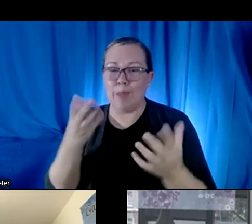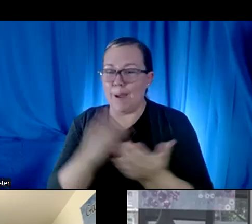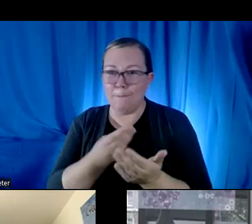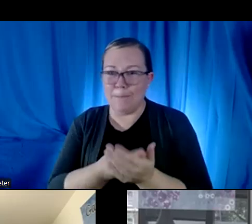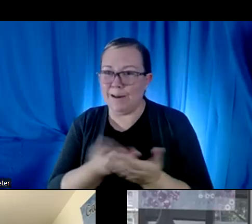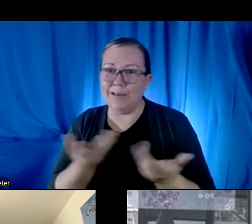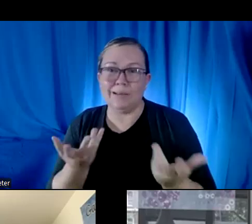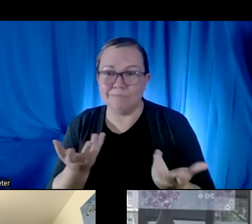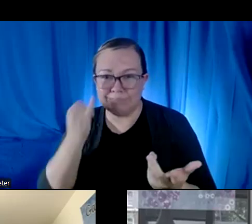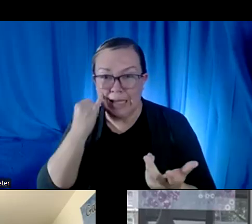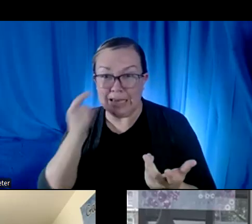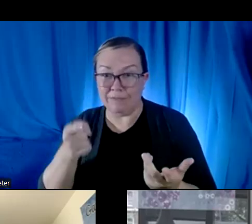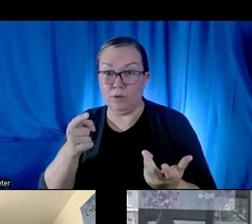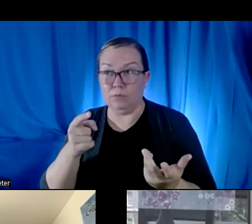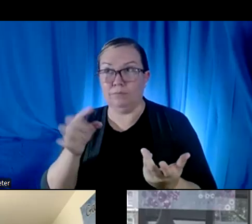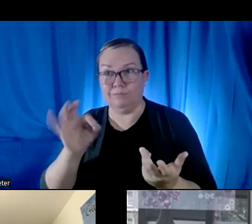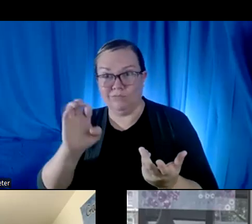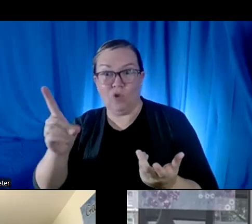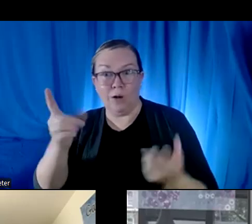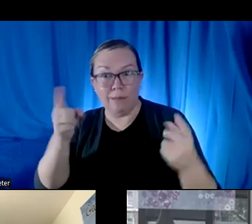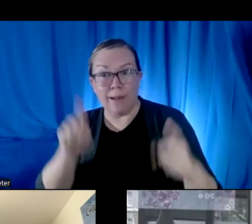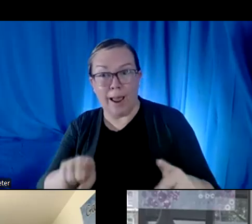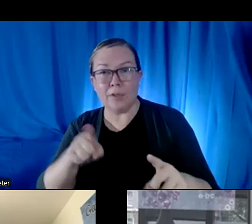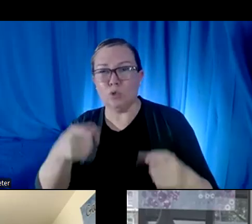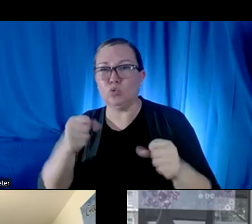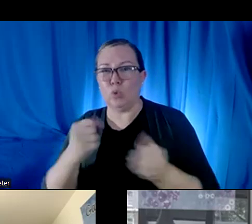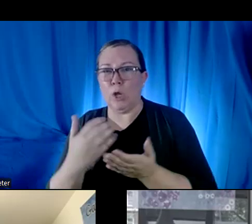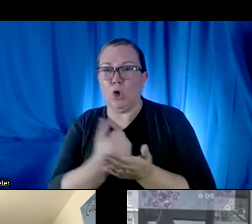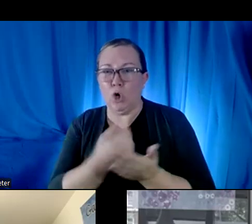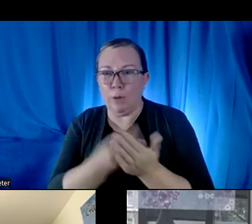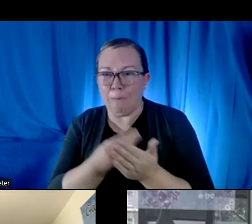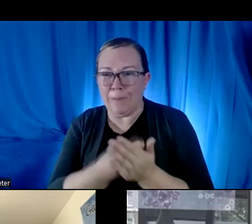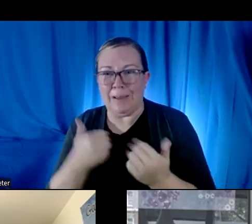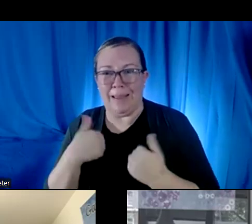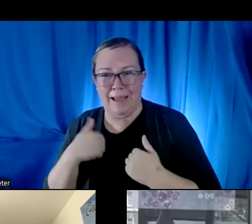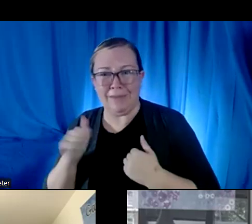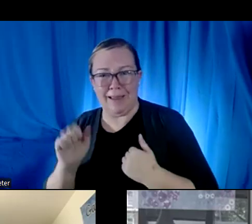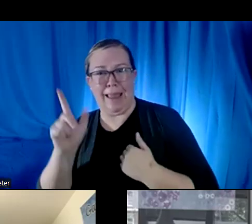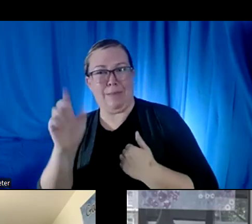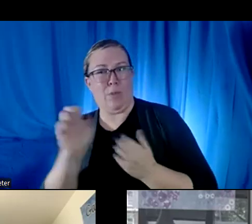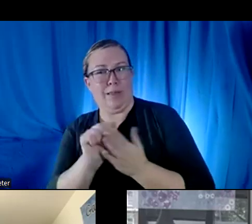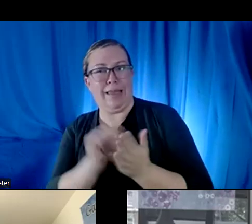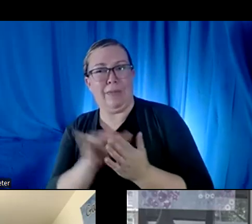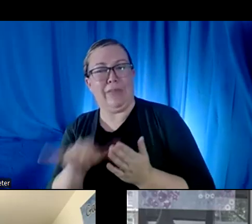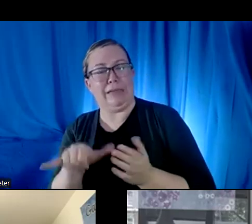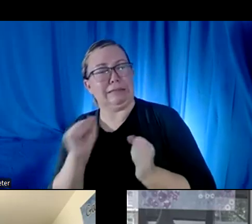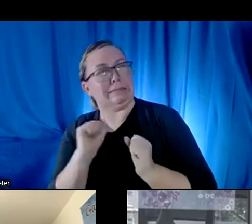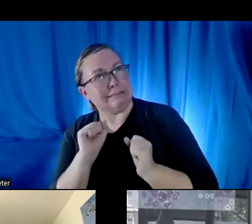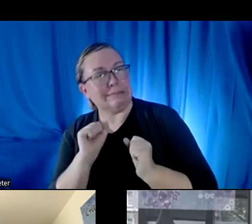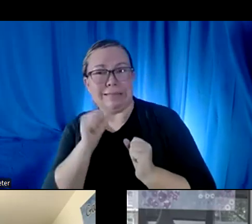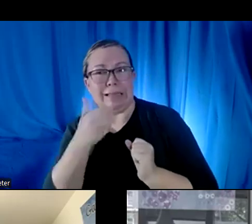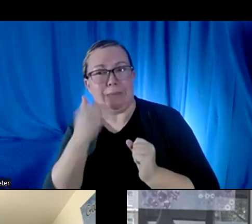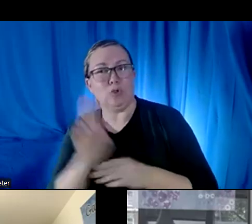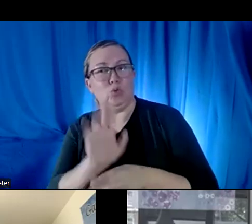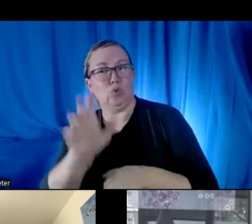you're committing fraud, the fact that you would try to earn money by having an ABLE account would be kind of not the best use of time,